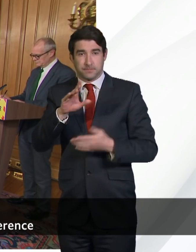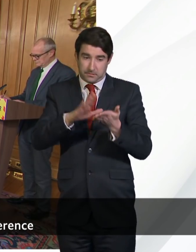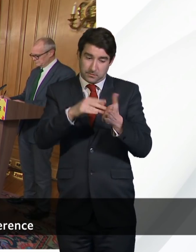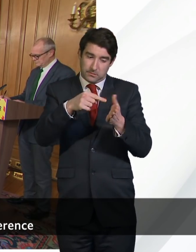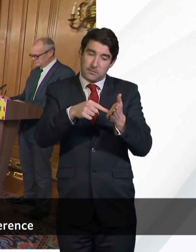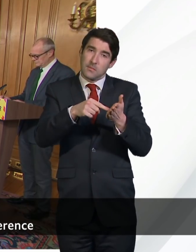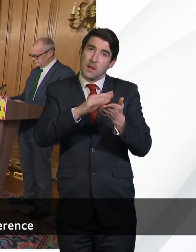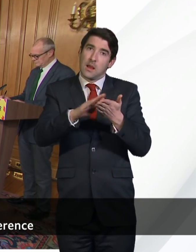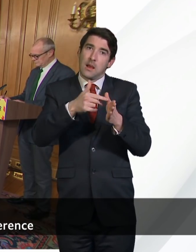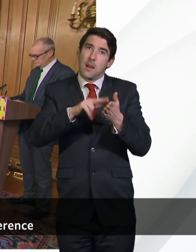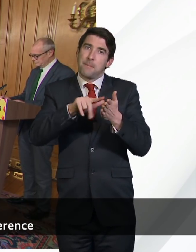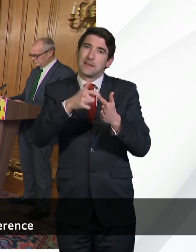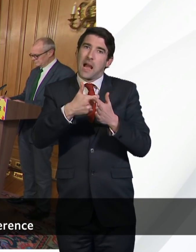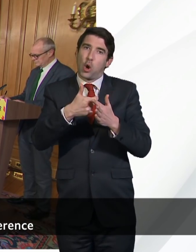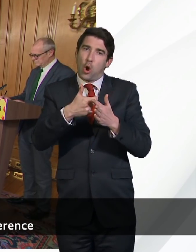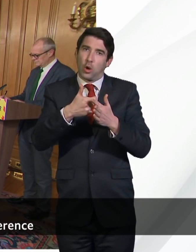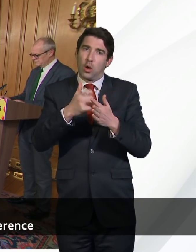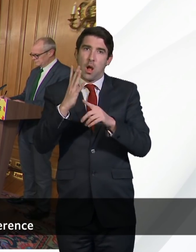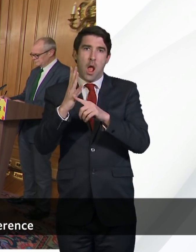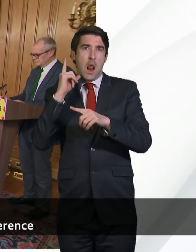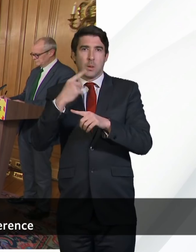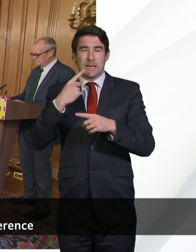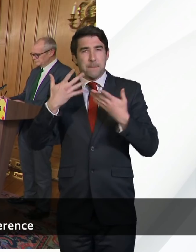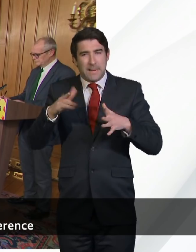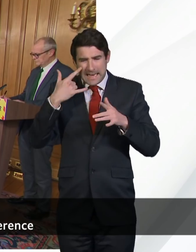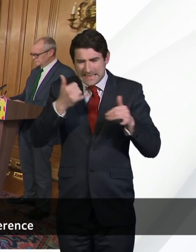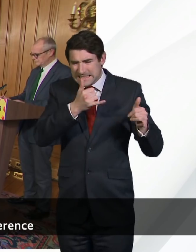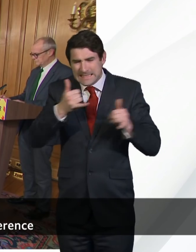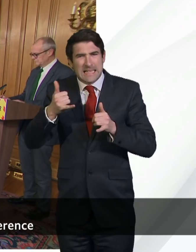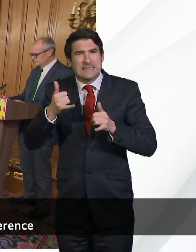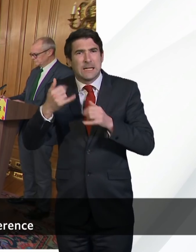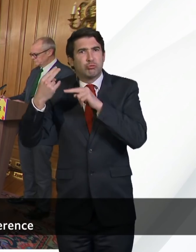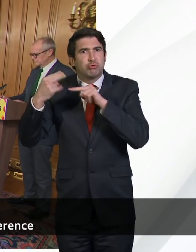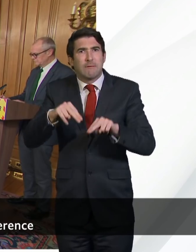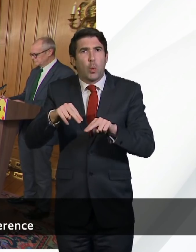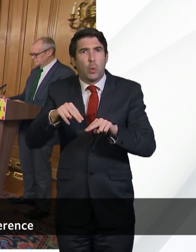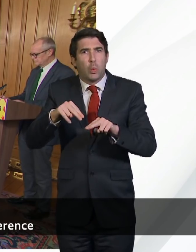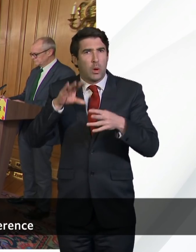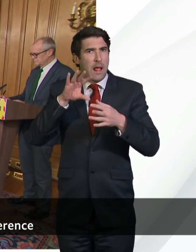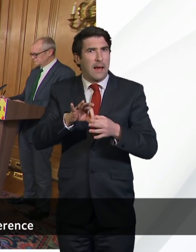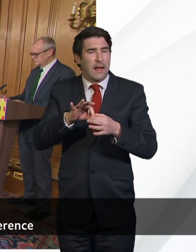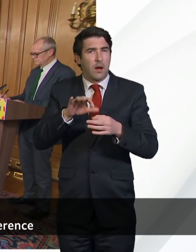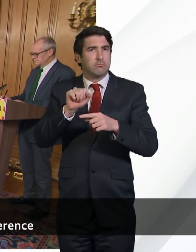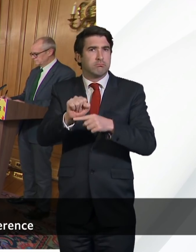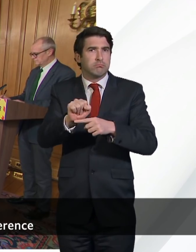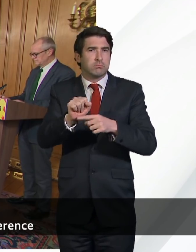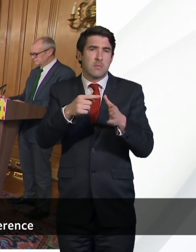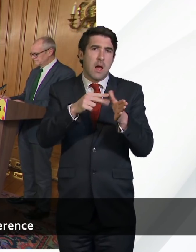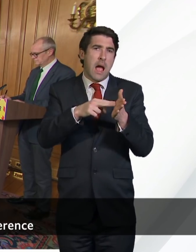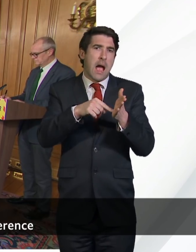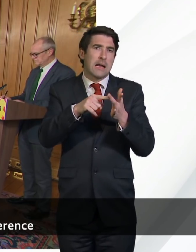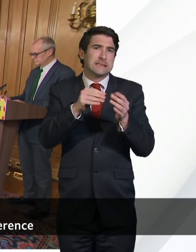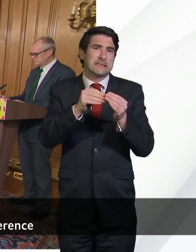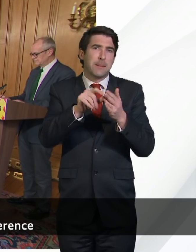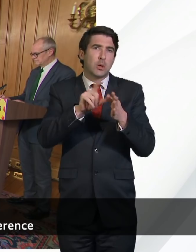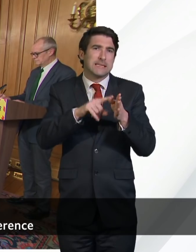a surveillance study was being carried out with an antibody test that's been developed by Public Health England. Could you tell us what the early